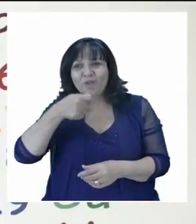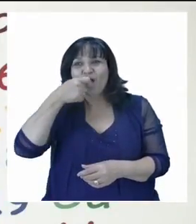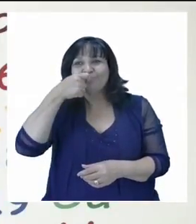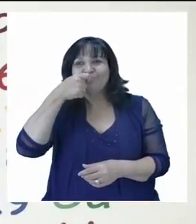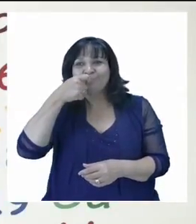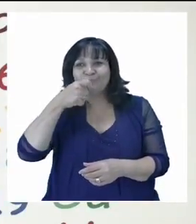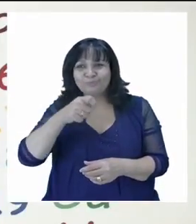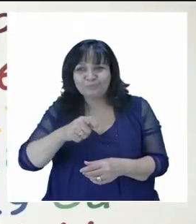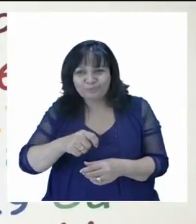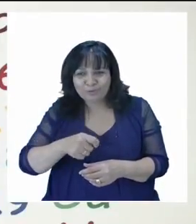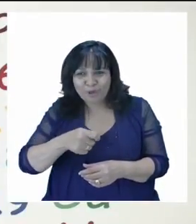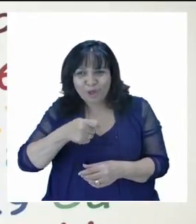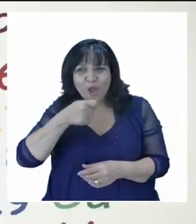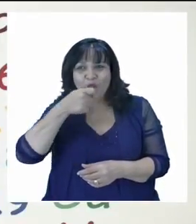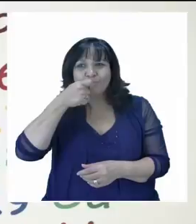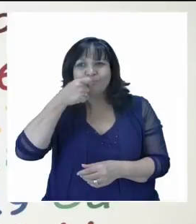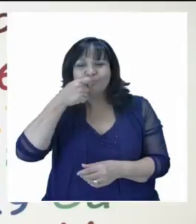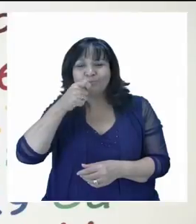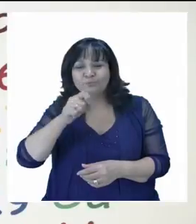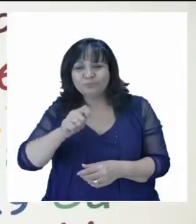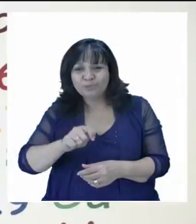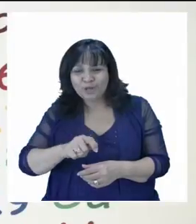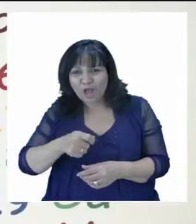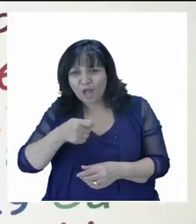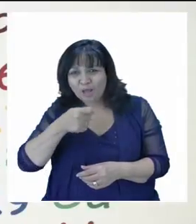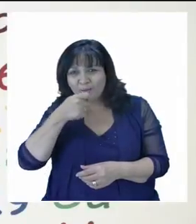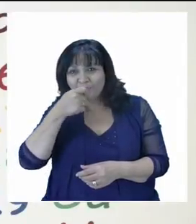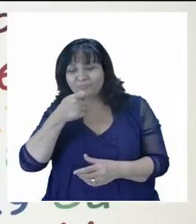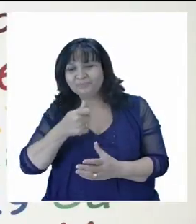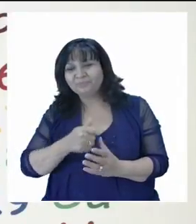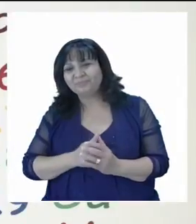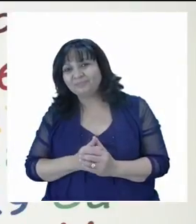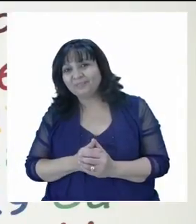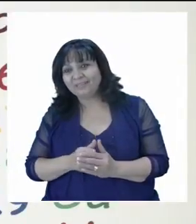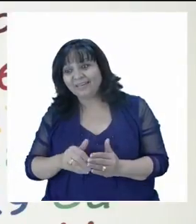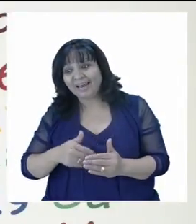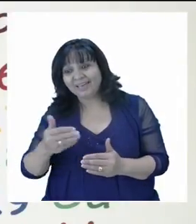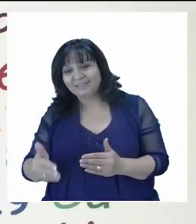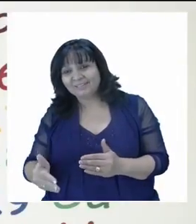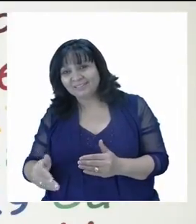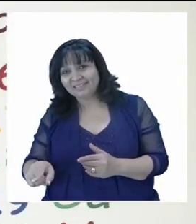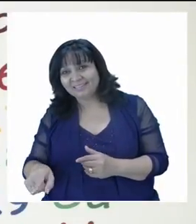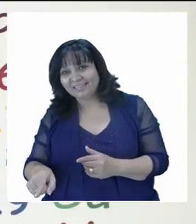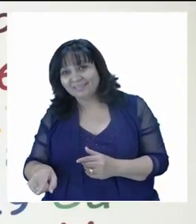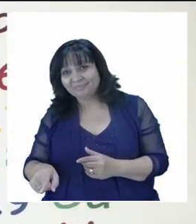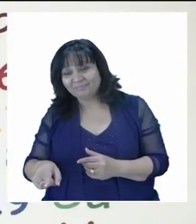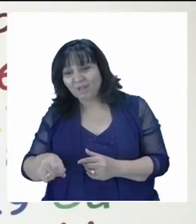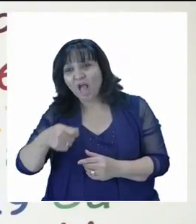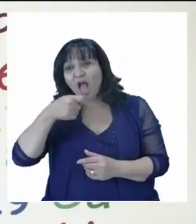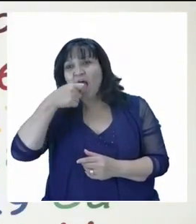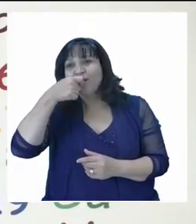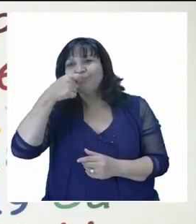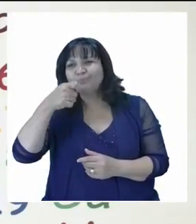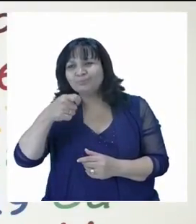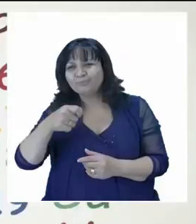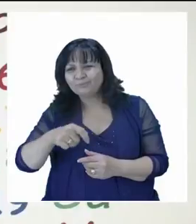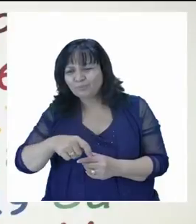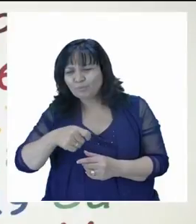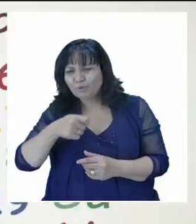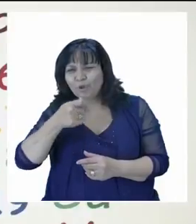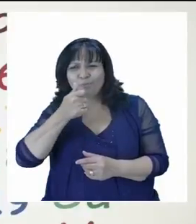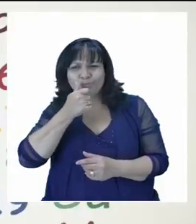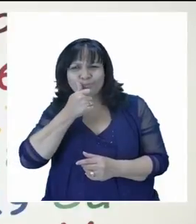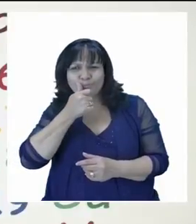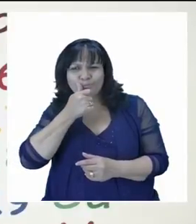eating. Nom, nom, nom, nom. Take another spoon and eat. Nom, nom, nom,